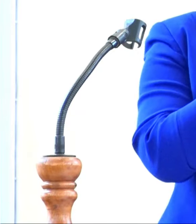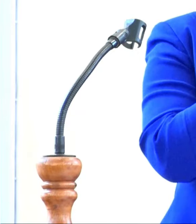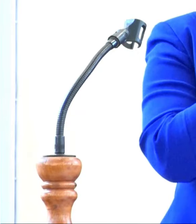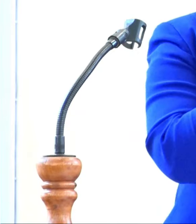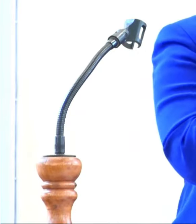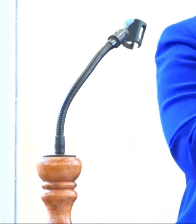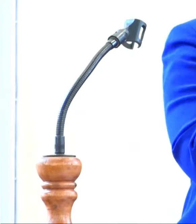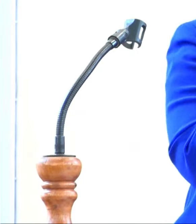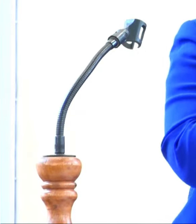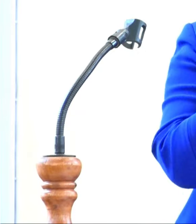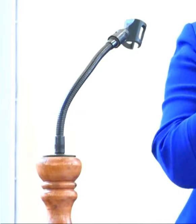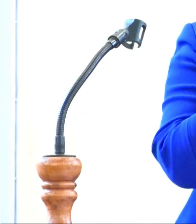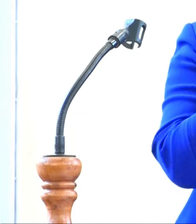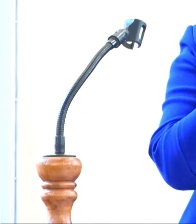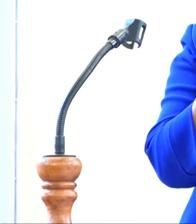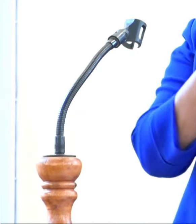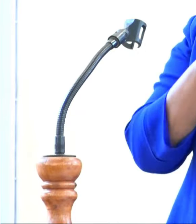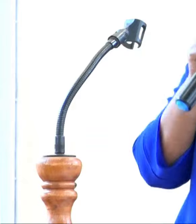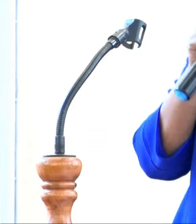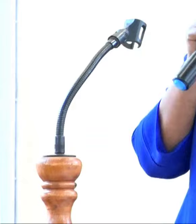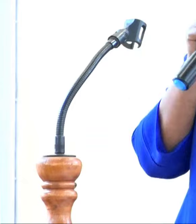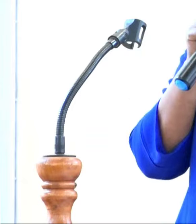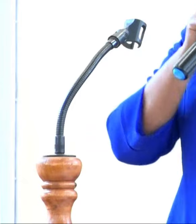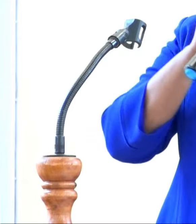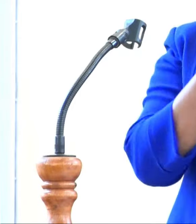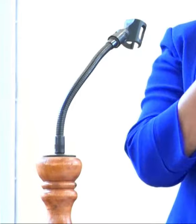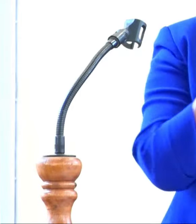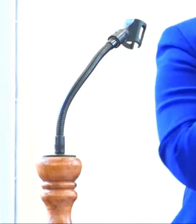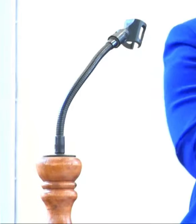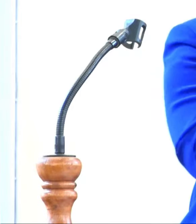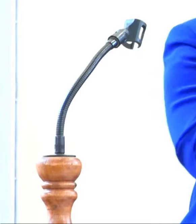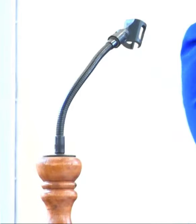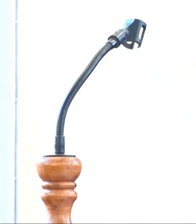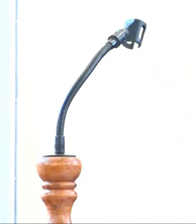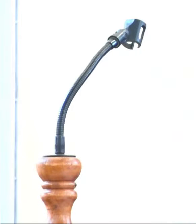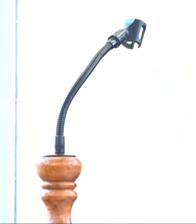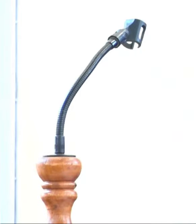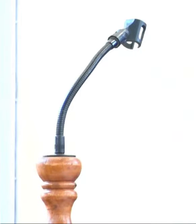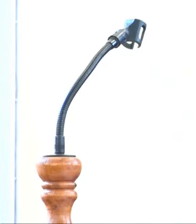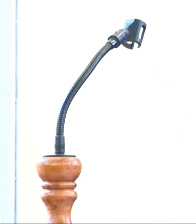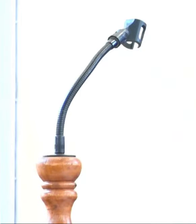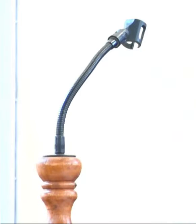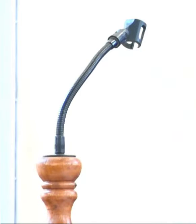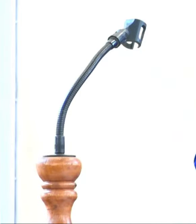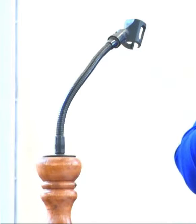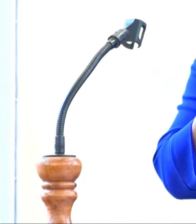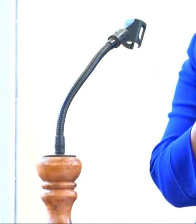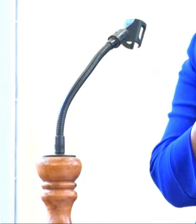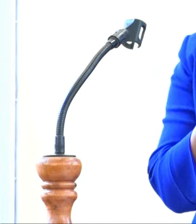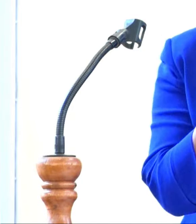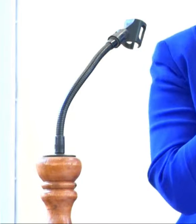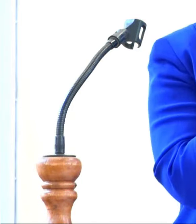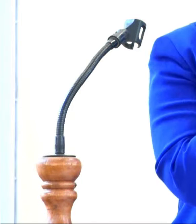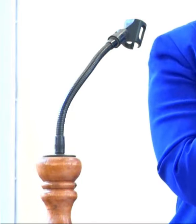Imekuwa ni kawaida kuja kanisani. Tunakaa, tunaimba, tunachangamka. But when you ask somebody, why did you go